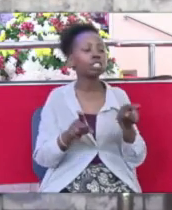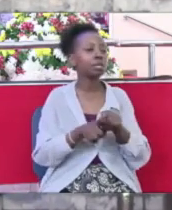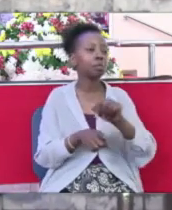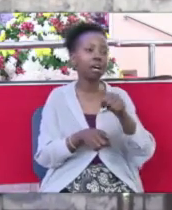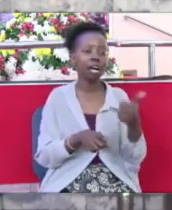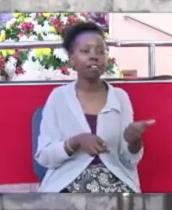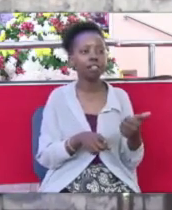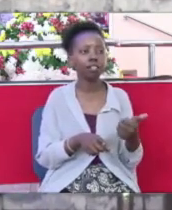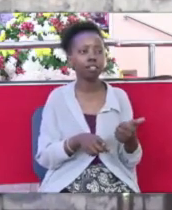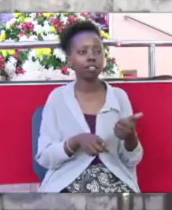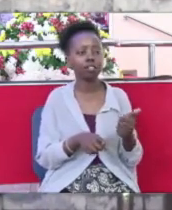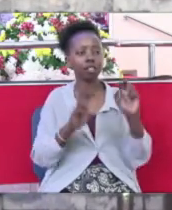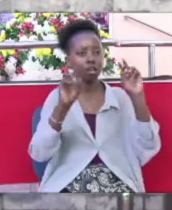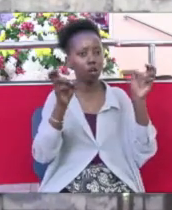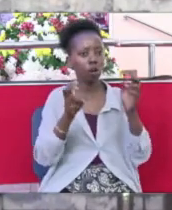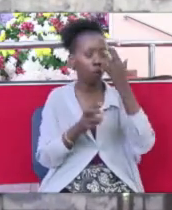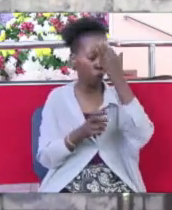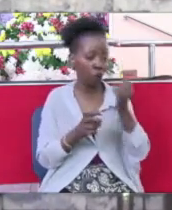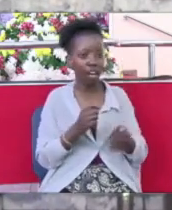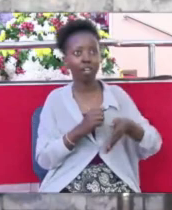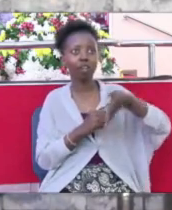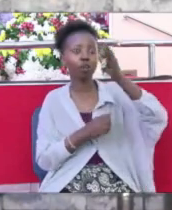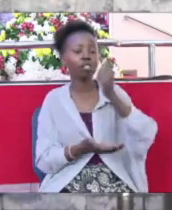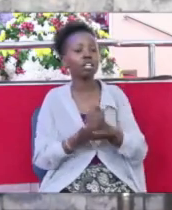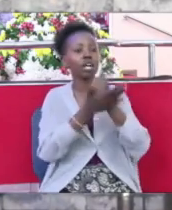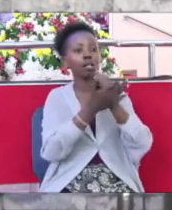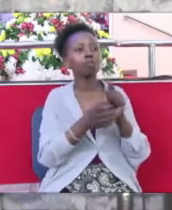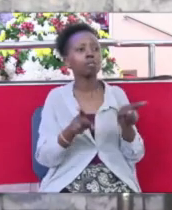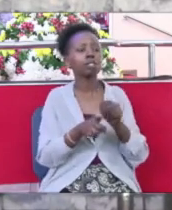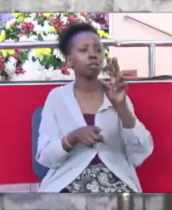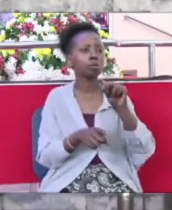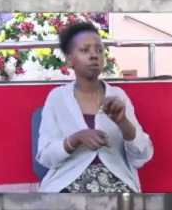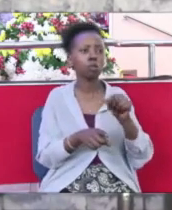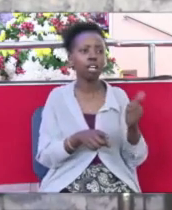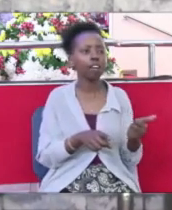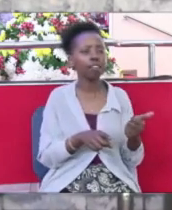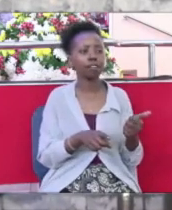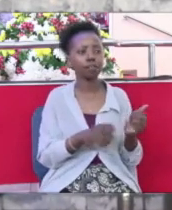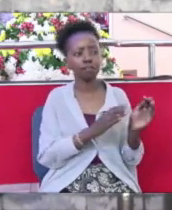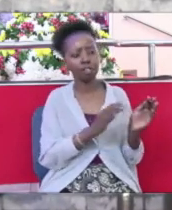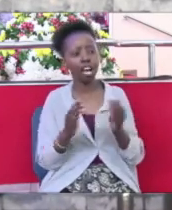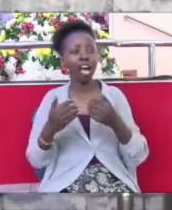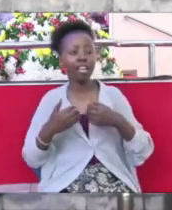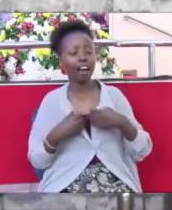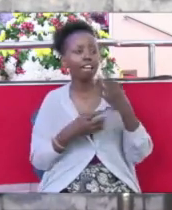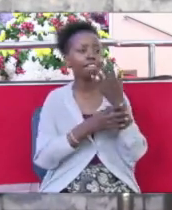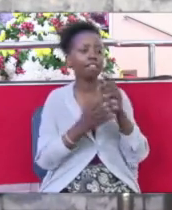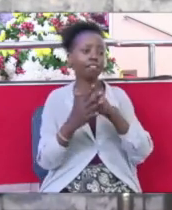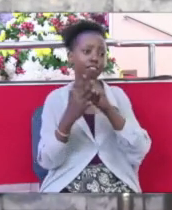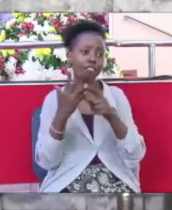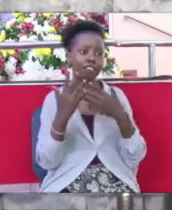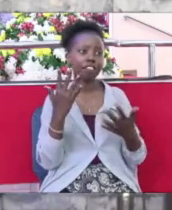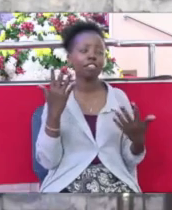Why God's help is like no other. And there are five things that I have been able to